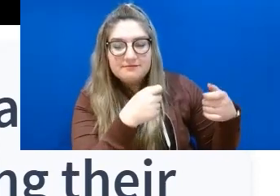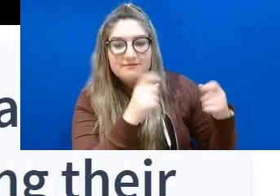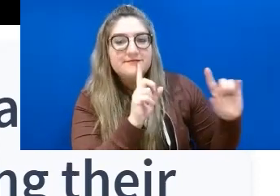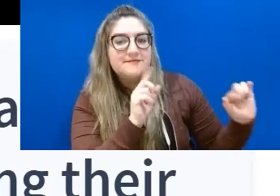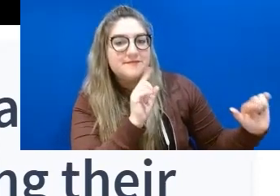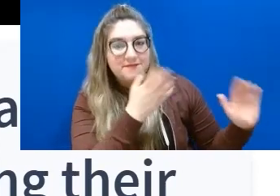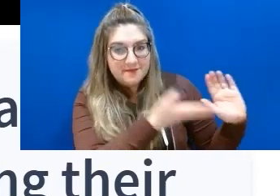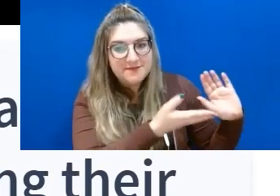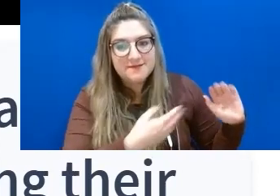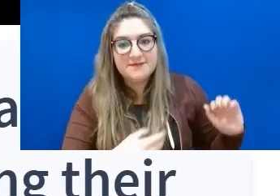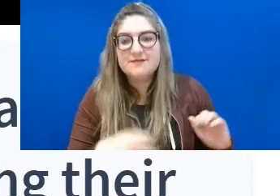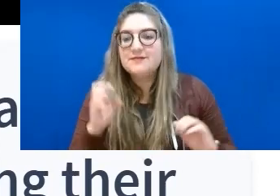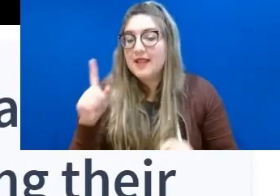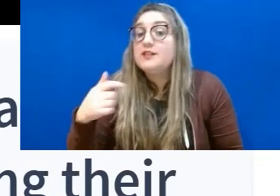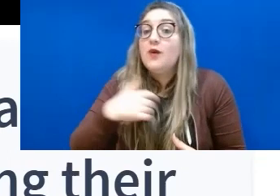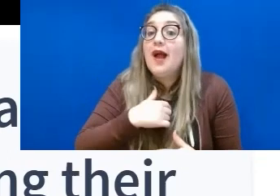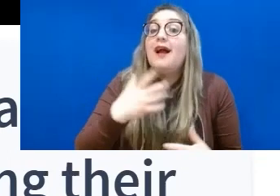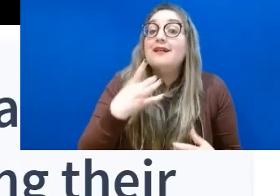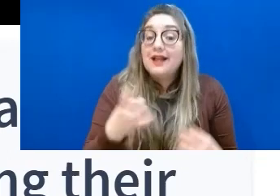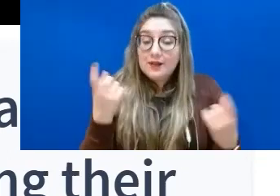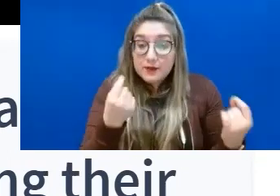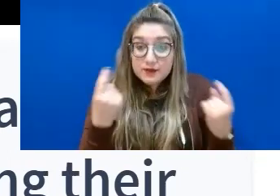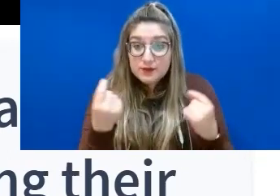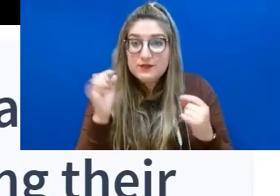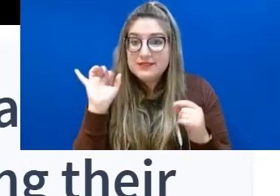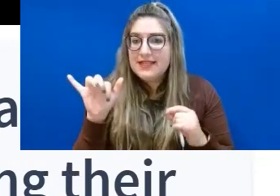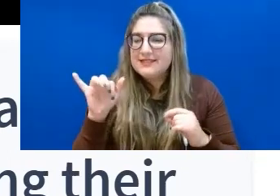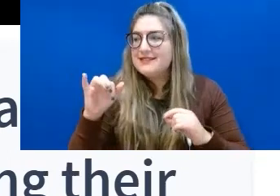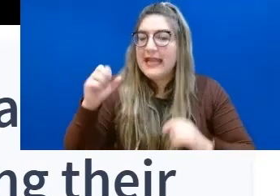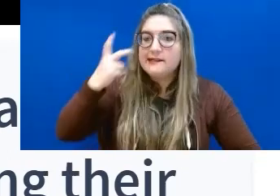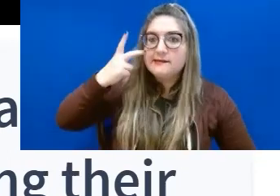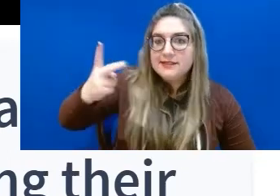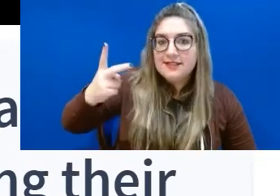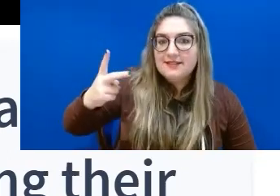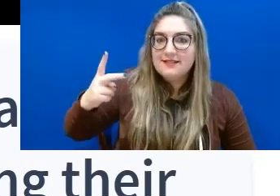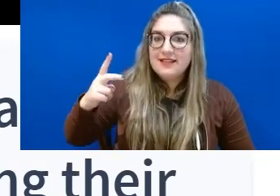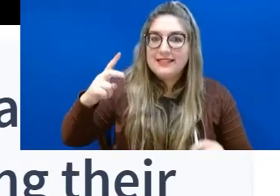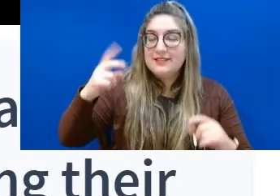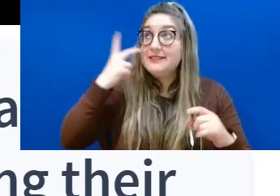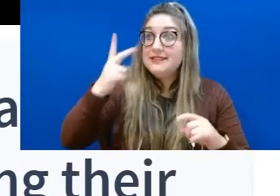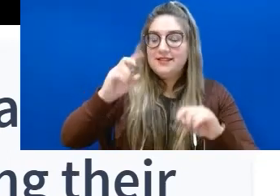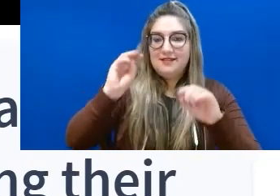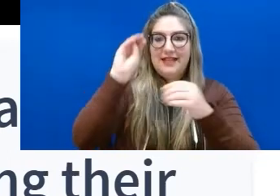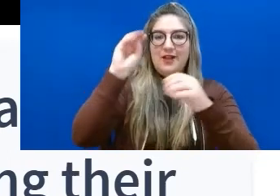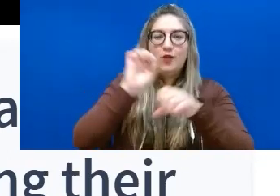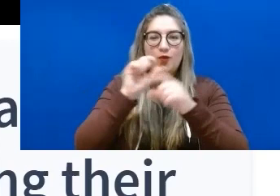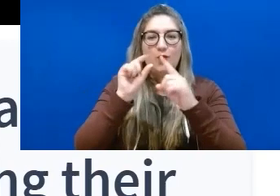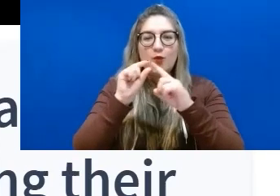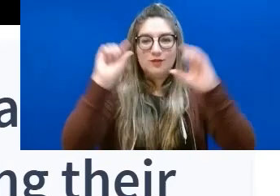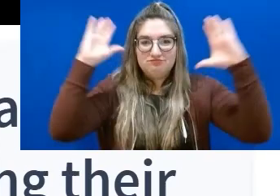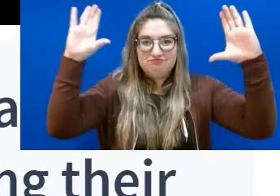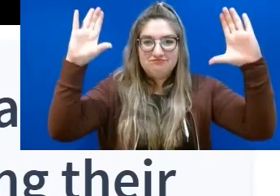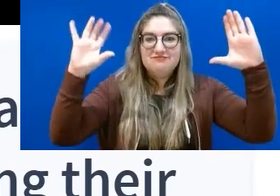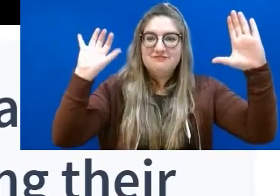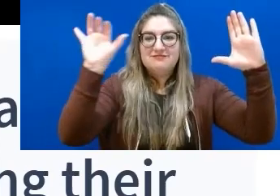doing visuals like these because it speaks volumes of what our students are facing, and honestly, it